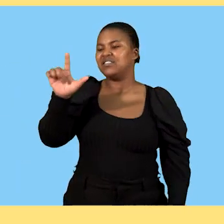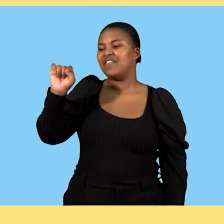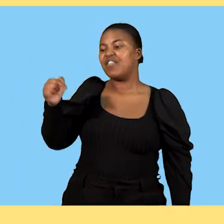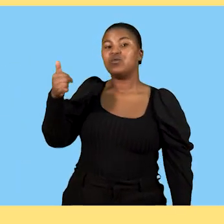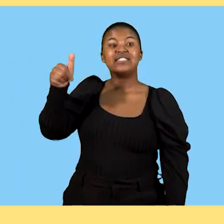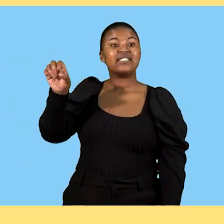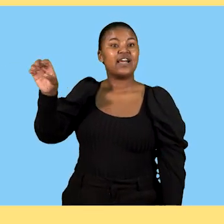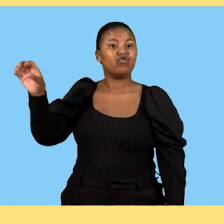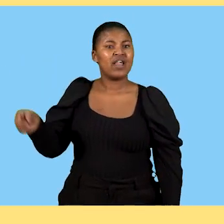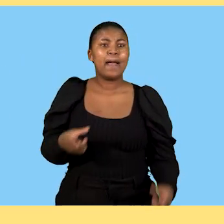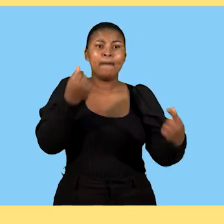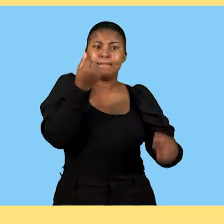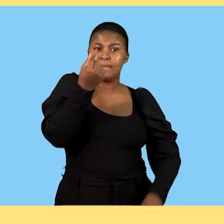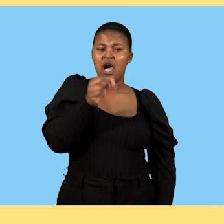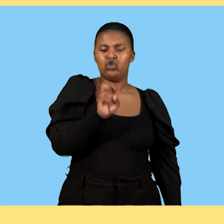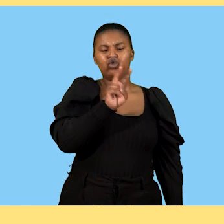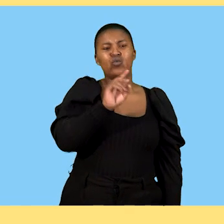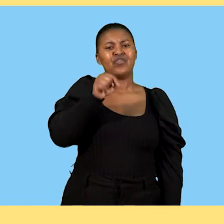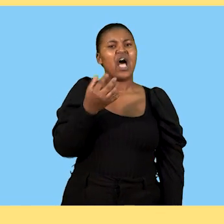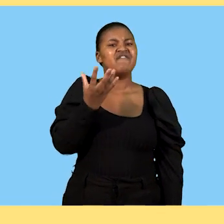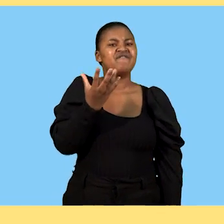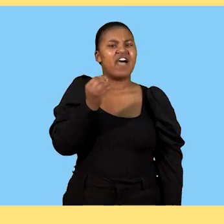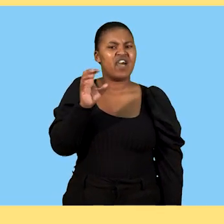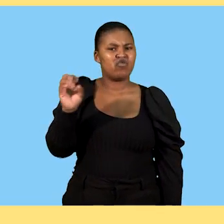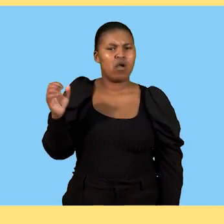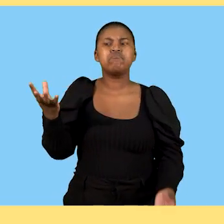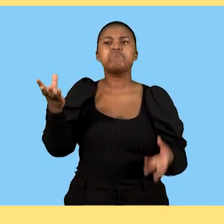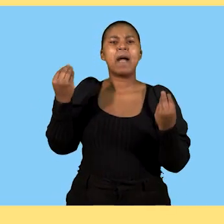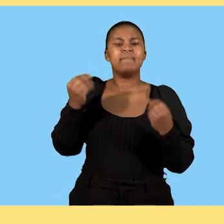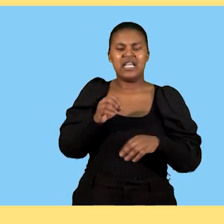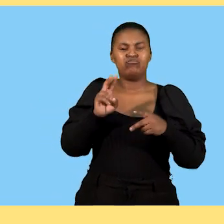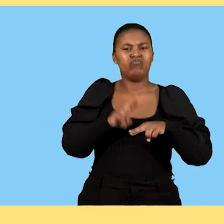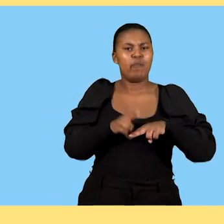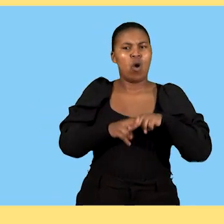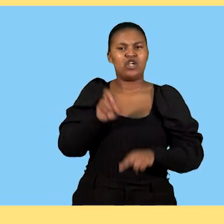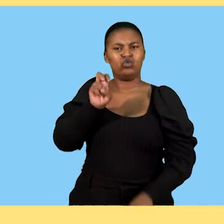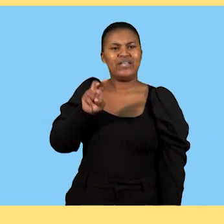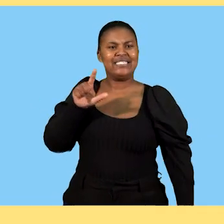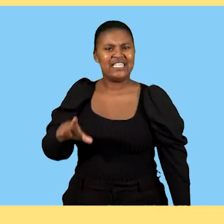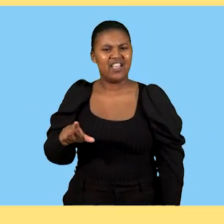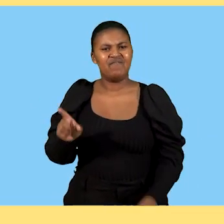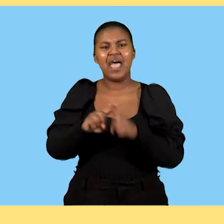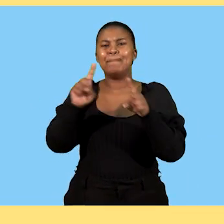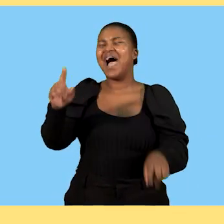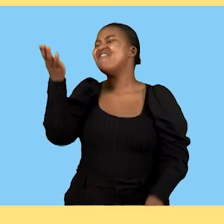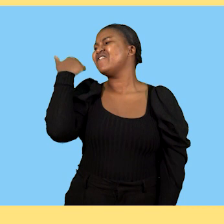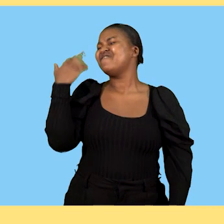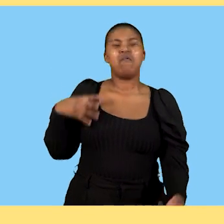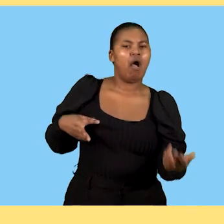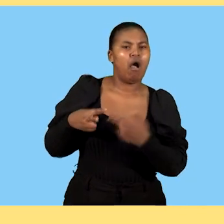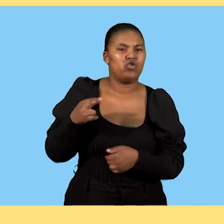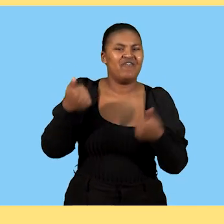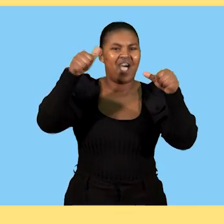Y Baba, a debtor whose debt had previously been written off. The transaction has not yet been